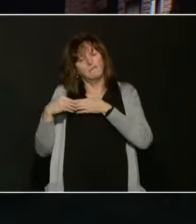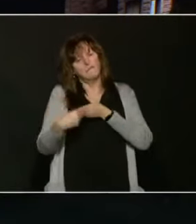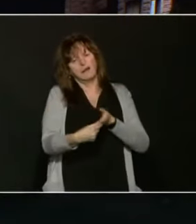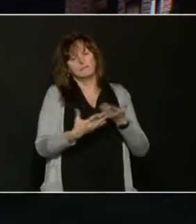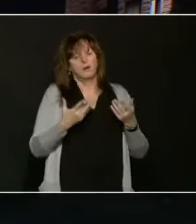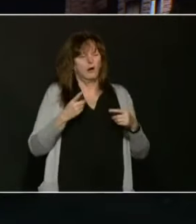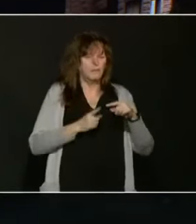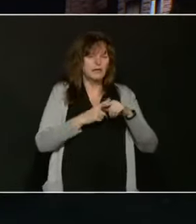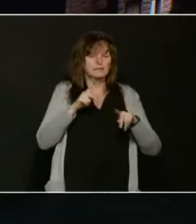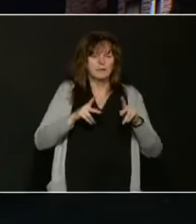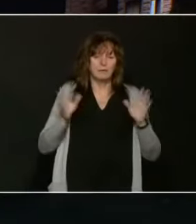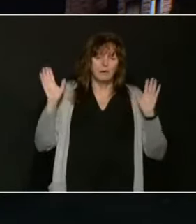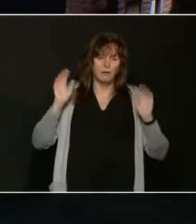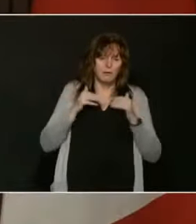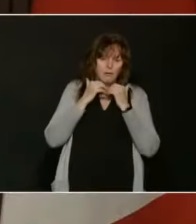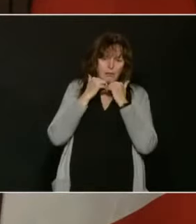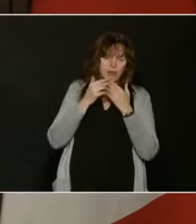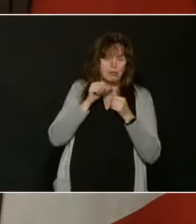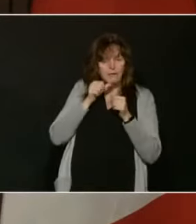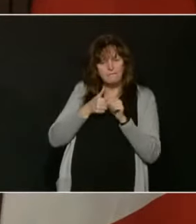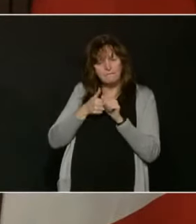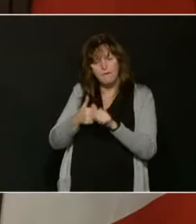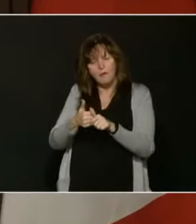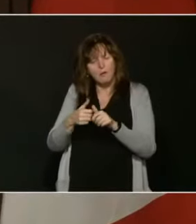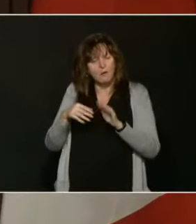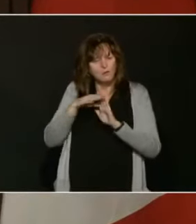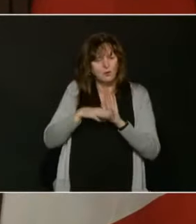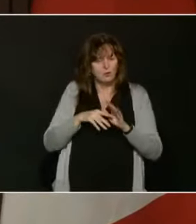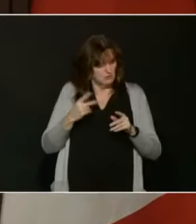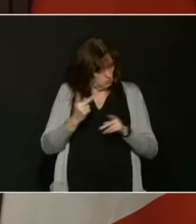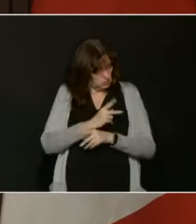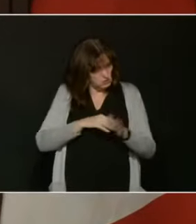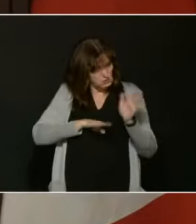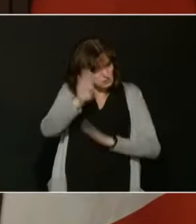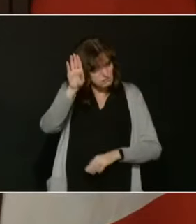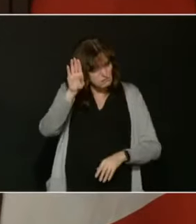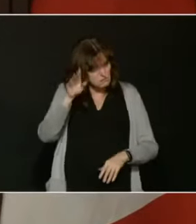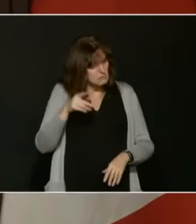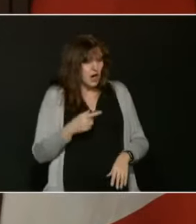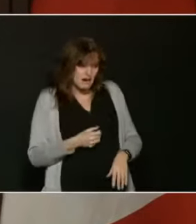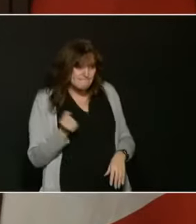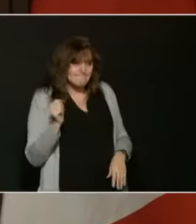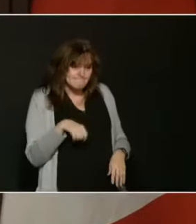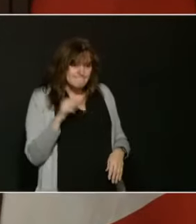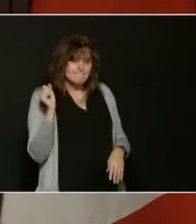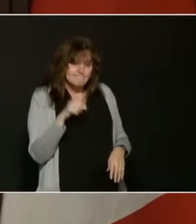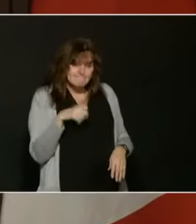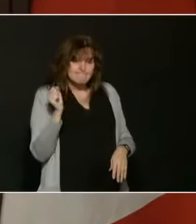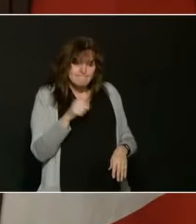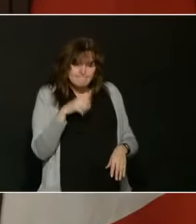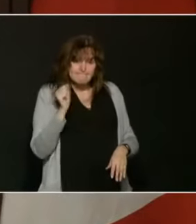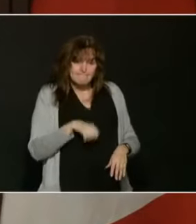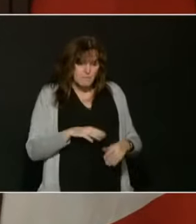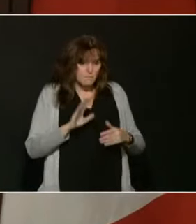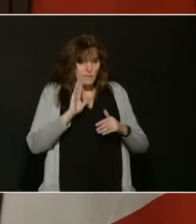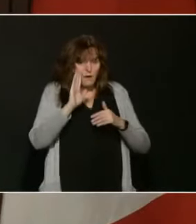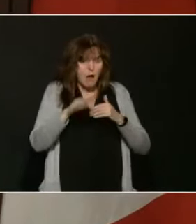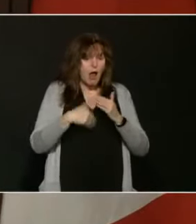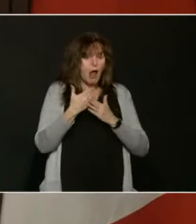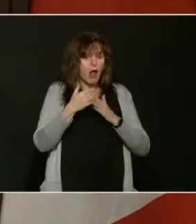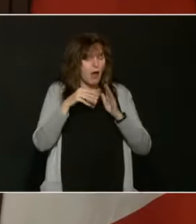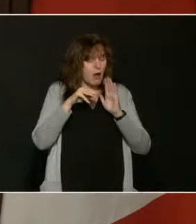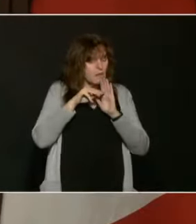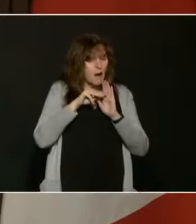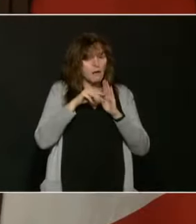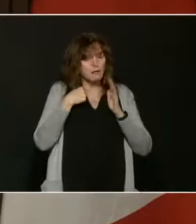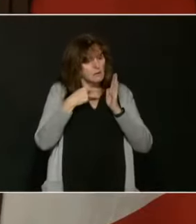their following of the rule. So in all of the models that we looked at, the worst case scenarios this time around